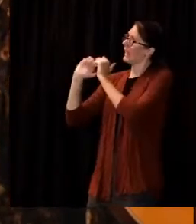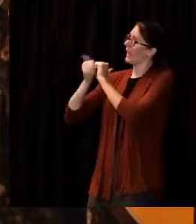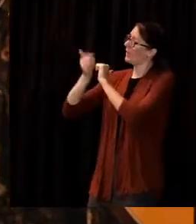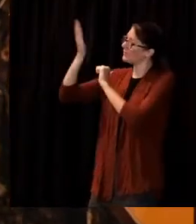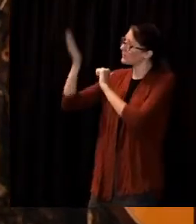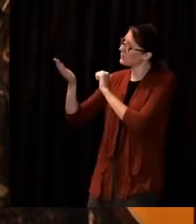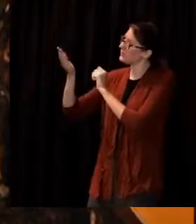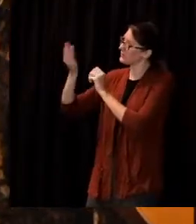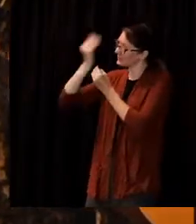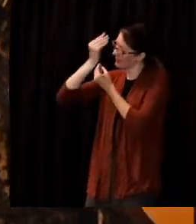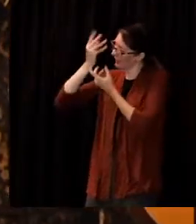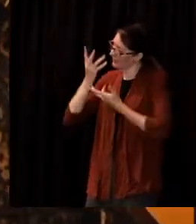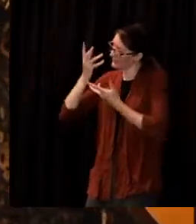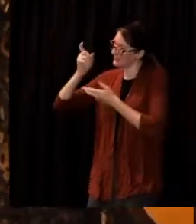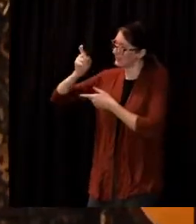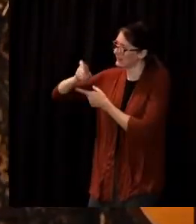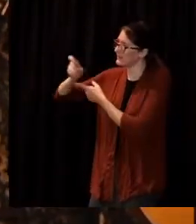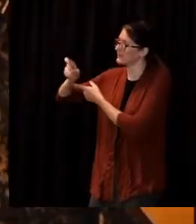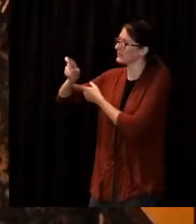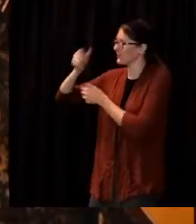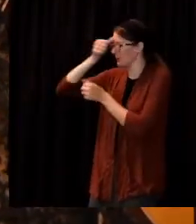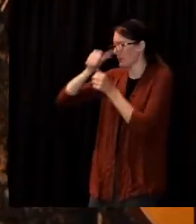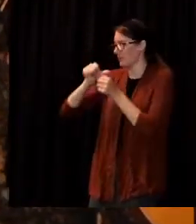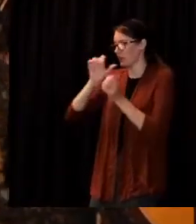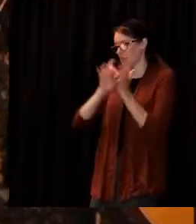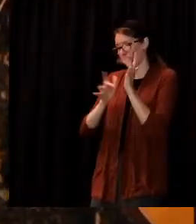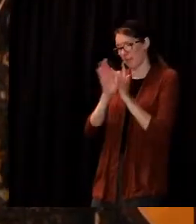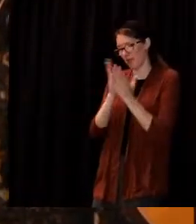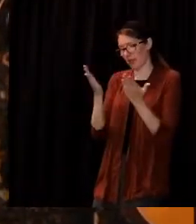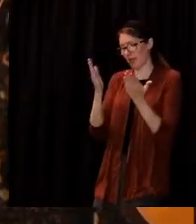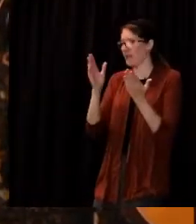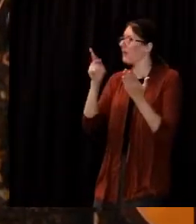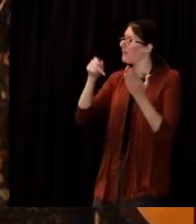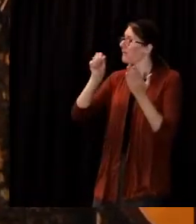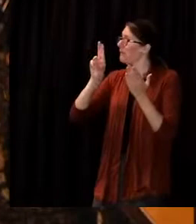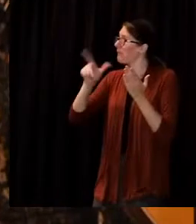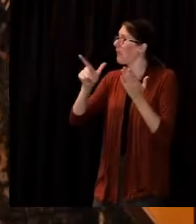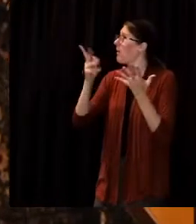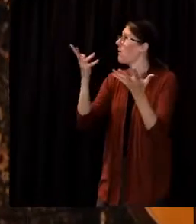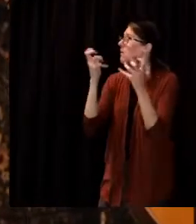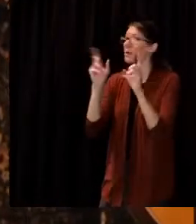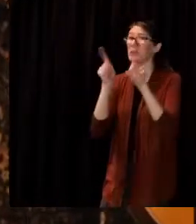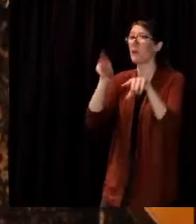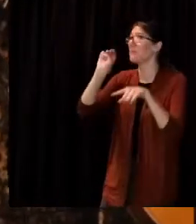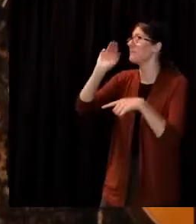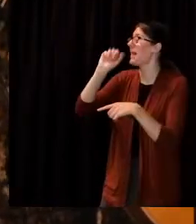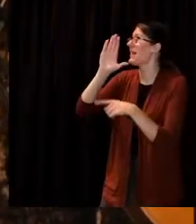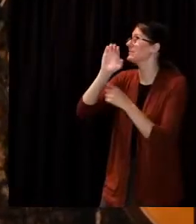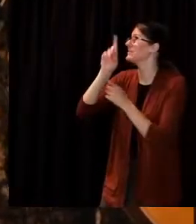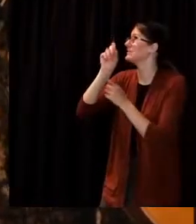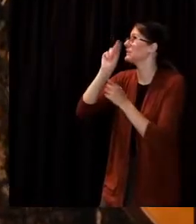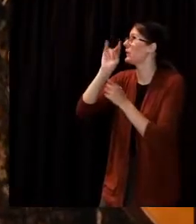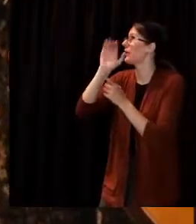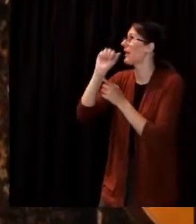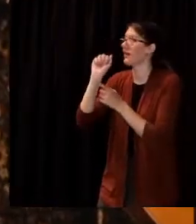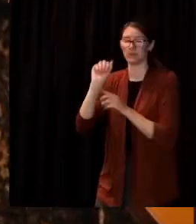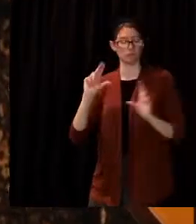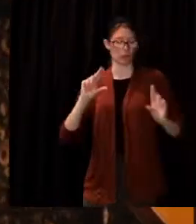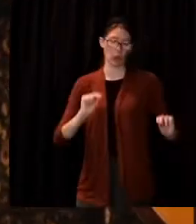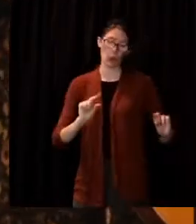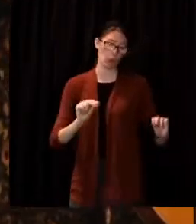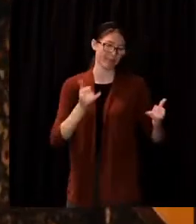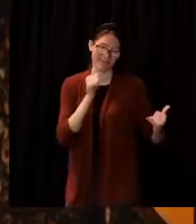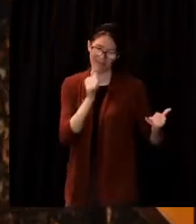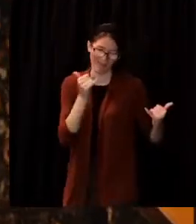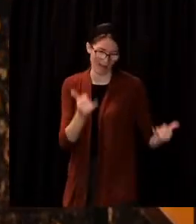just in your word you showed us when the Apostle Paul wanted to go to Macedonia, but you said no, not now. And he had to adjust.